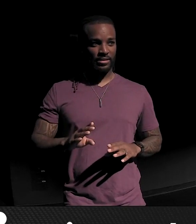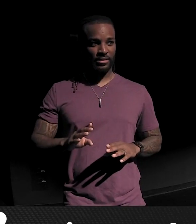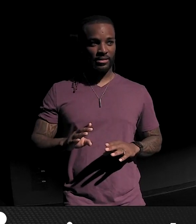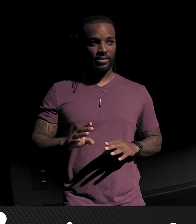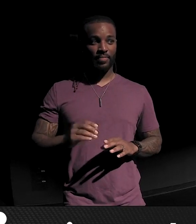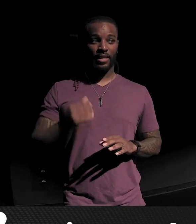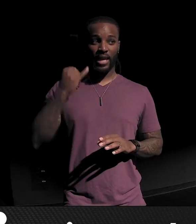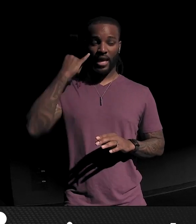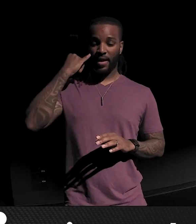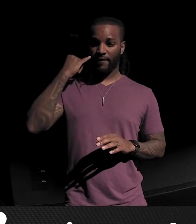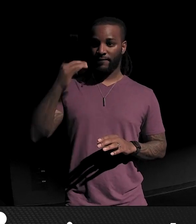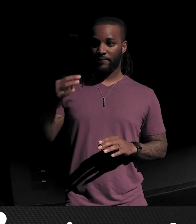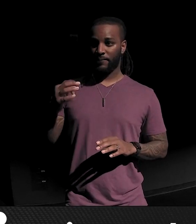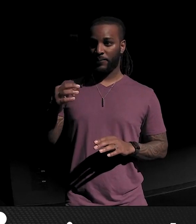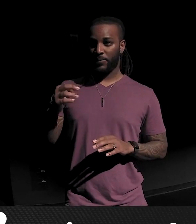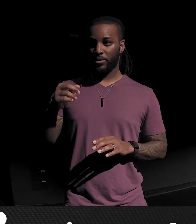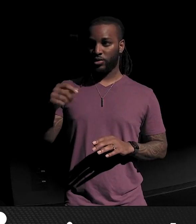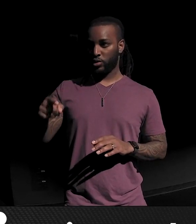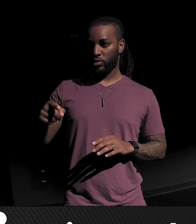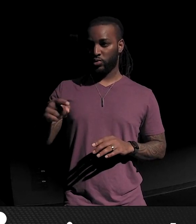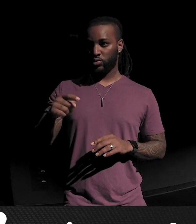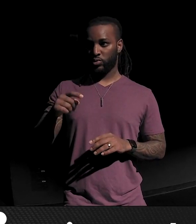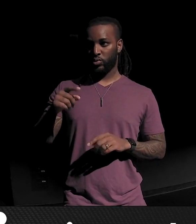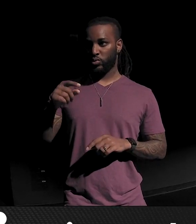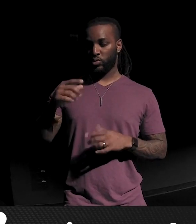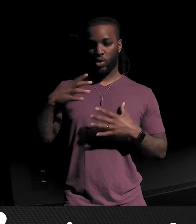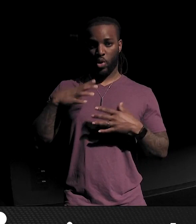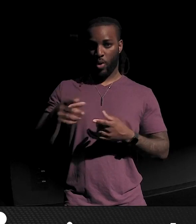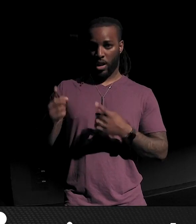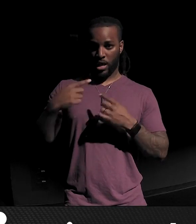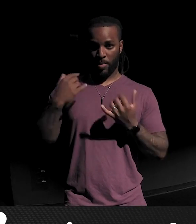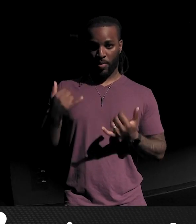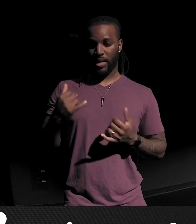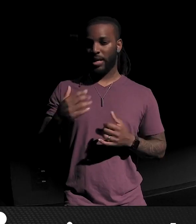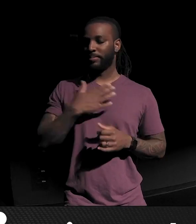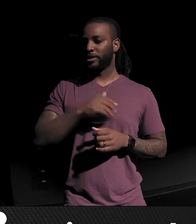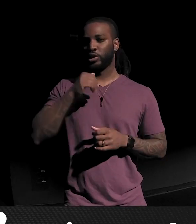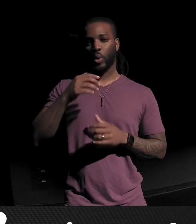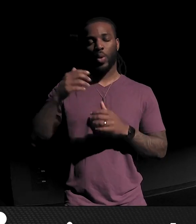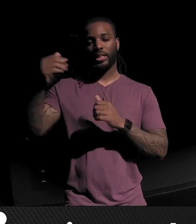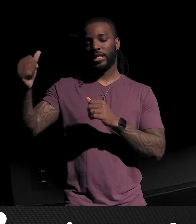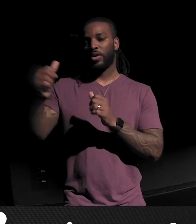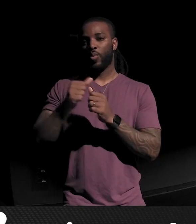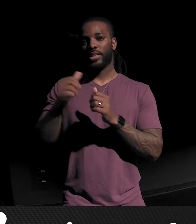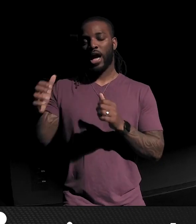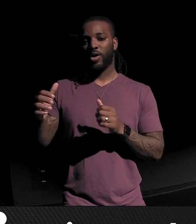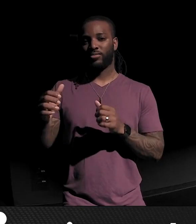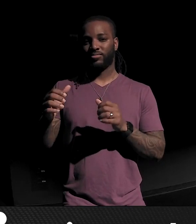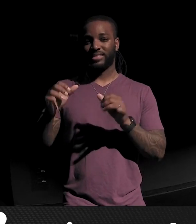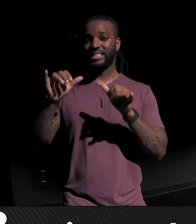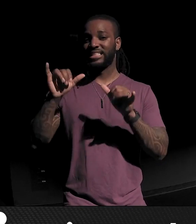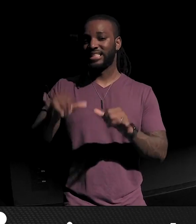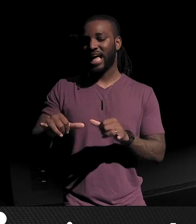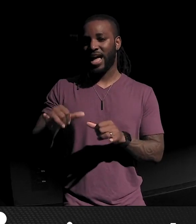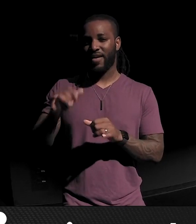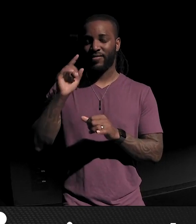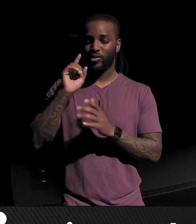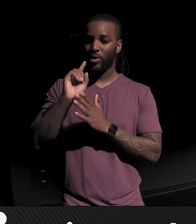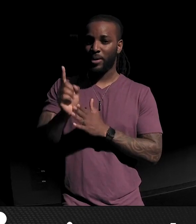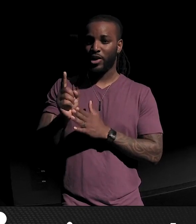you aren't at a place where you want to come forward for prayer, don't leave here without at least staying for a minute and